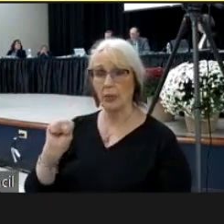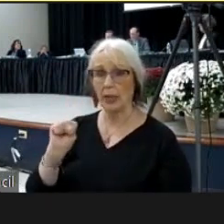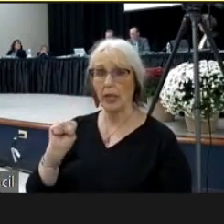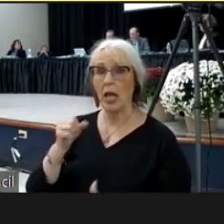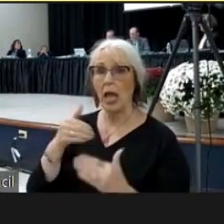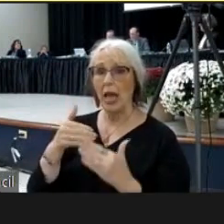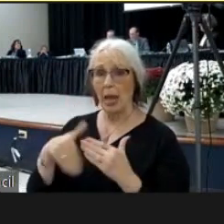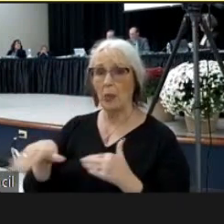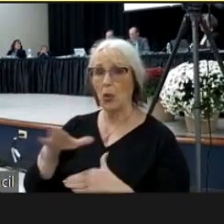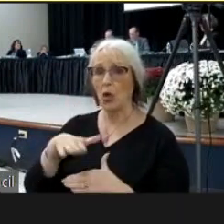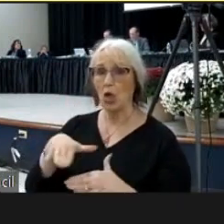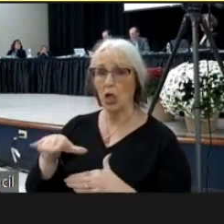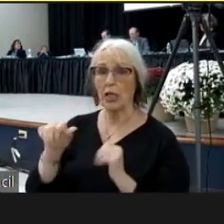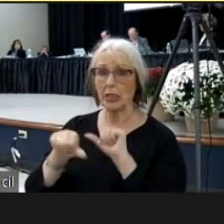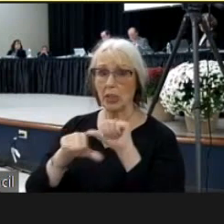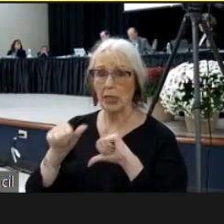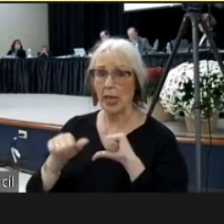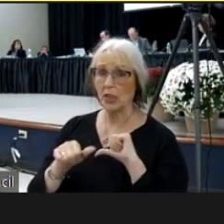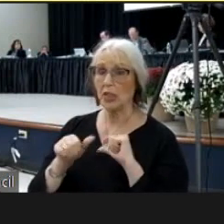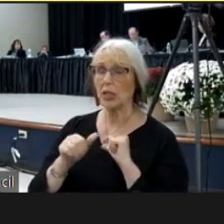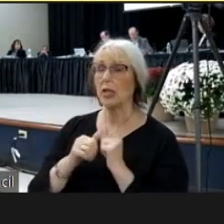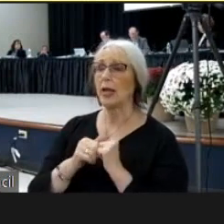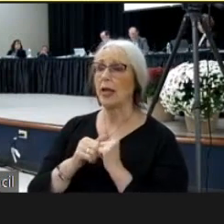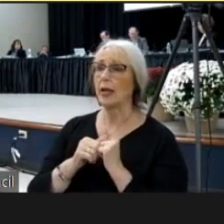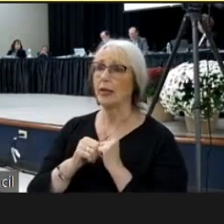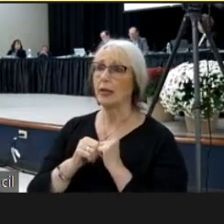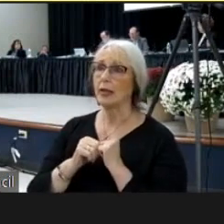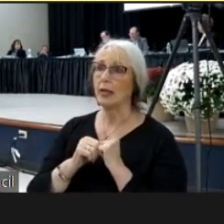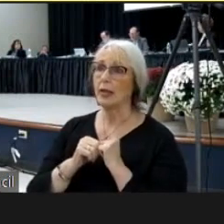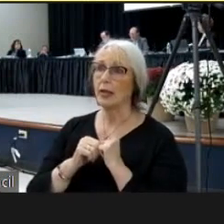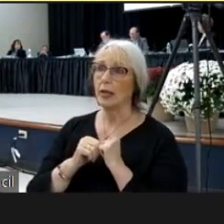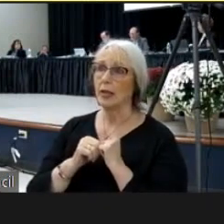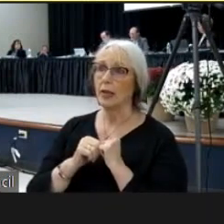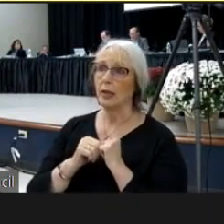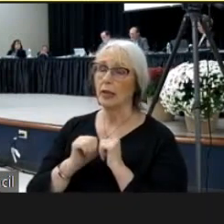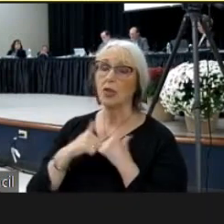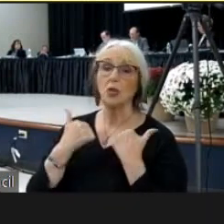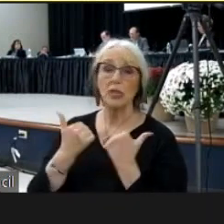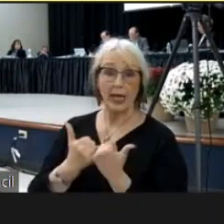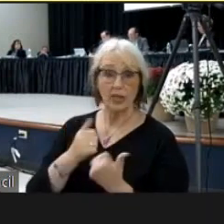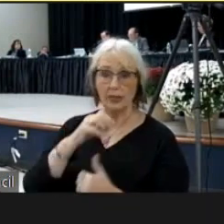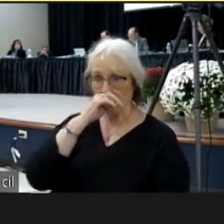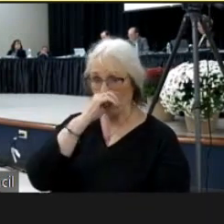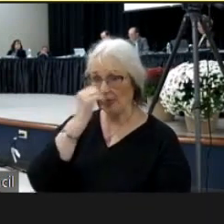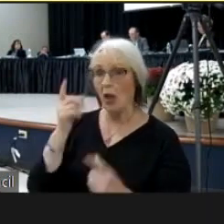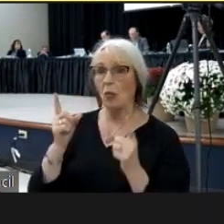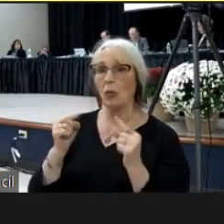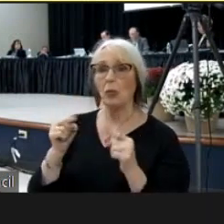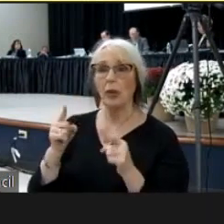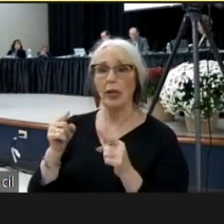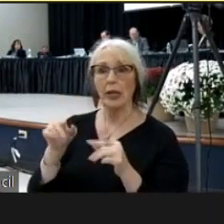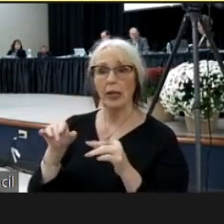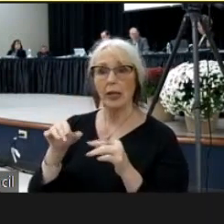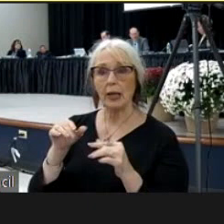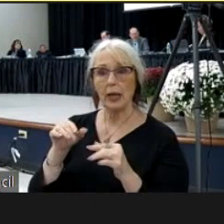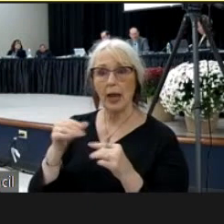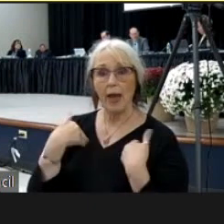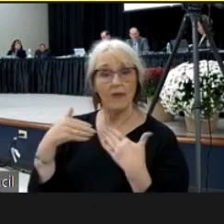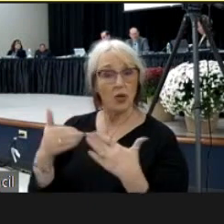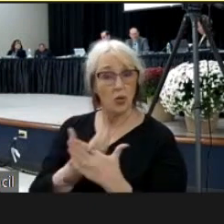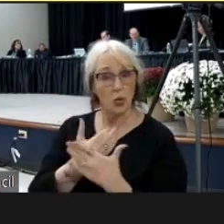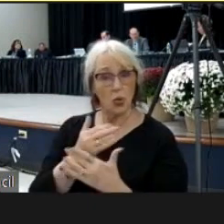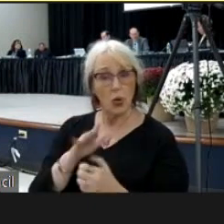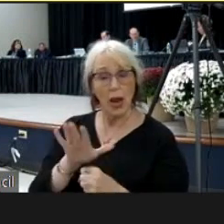advocating for parks. I think, as Councilmember Holmes said, when we annex a new neighborhood, or when